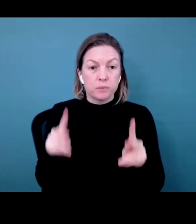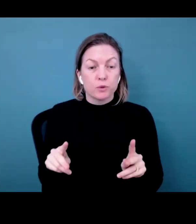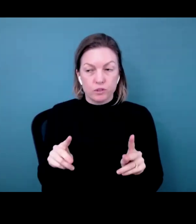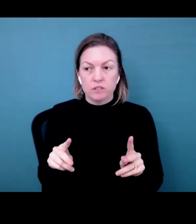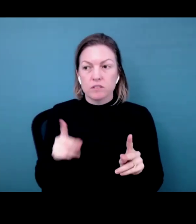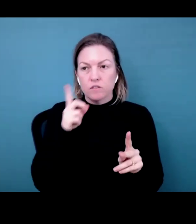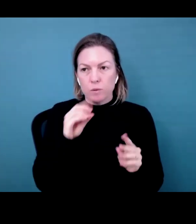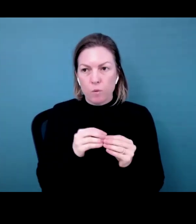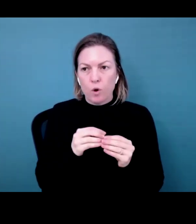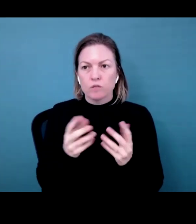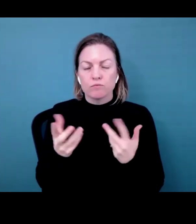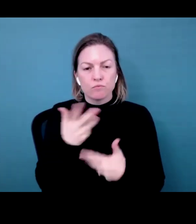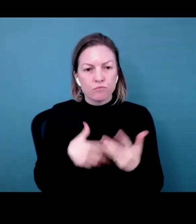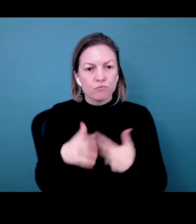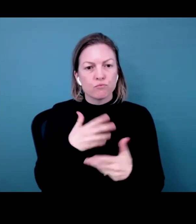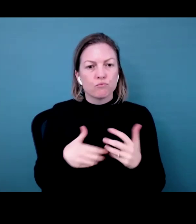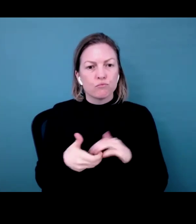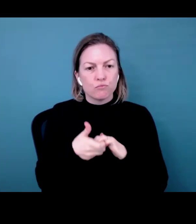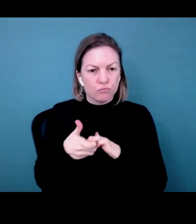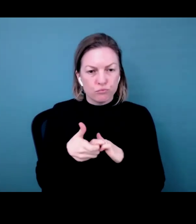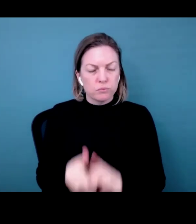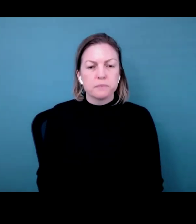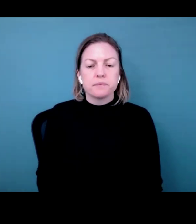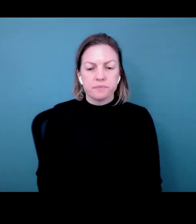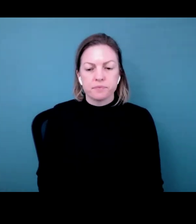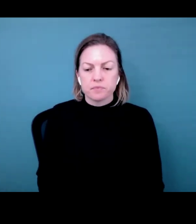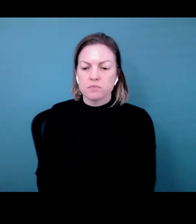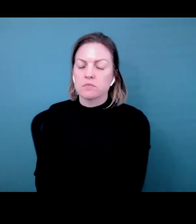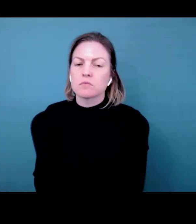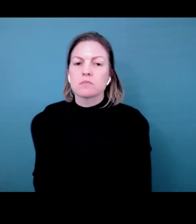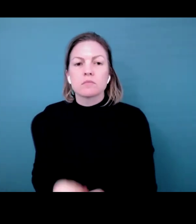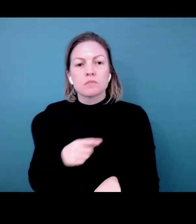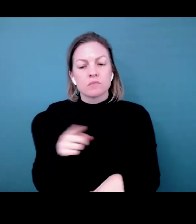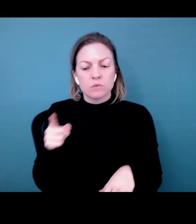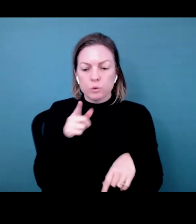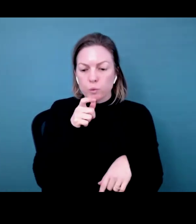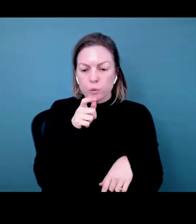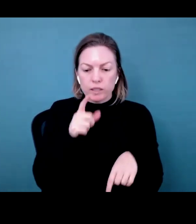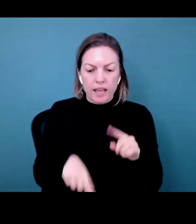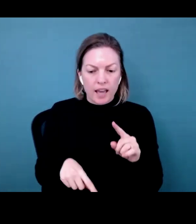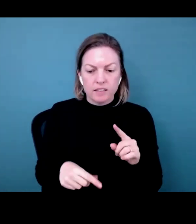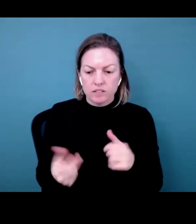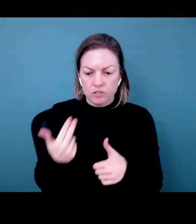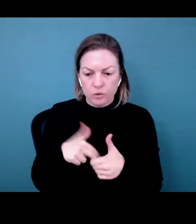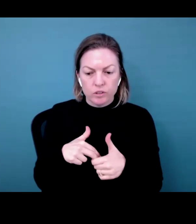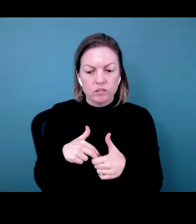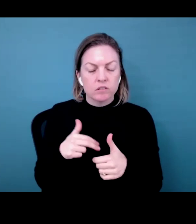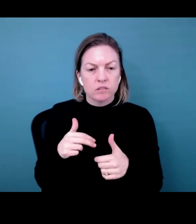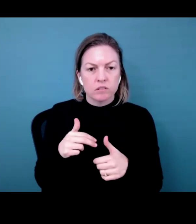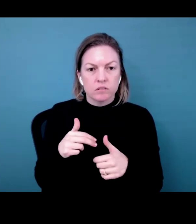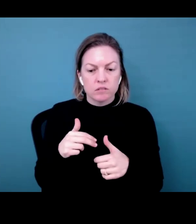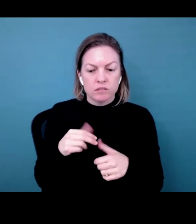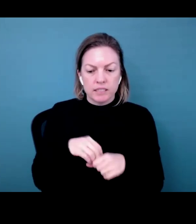foster engagement and collaboration. For those who are unable to join us on site for